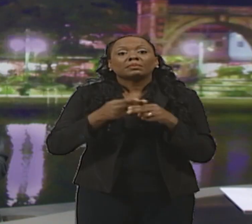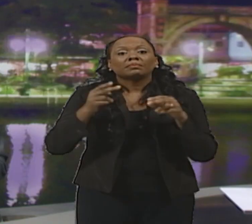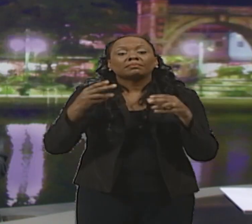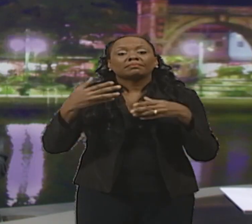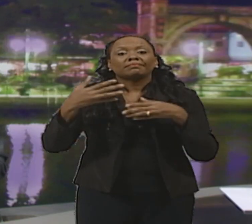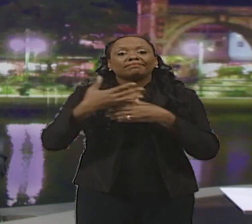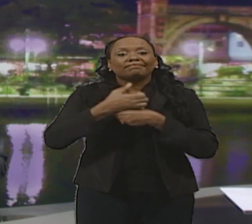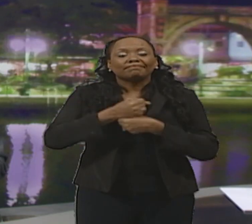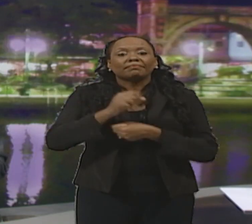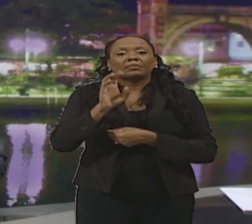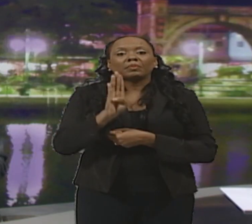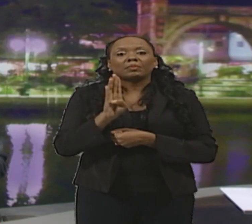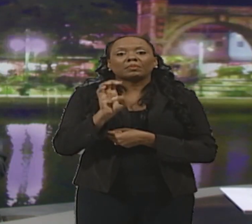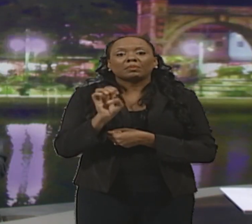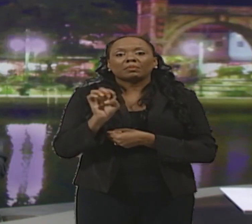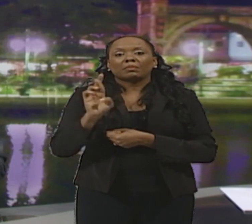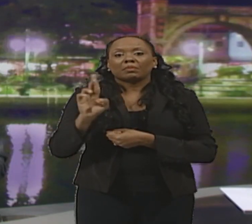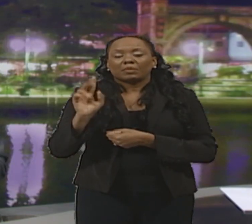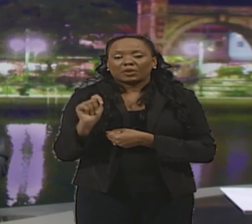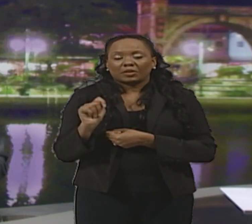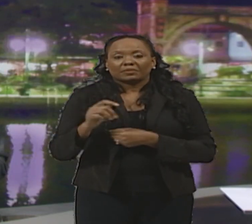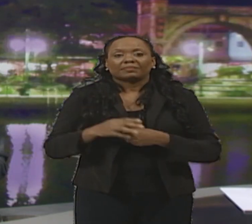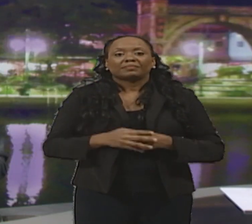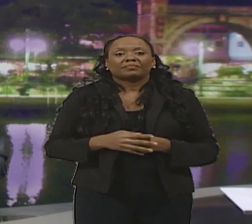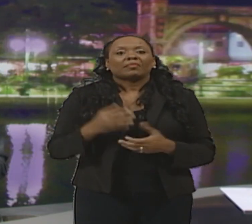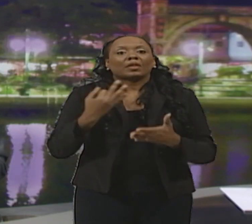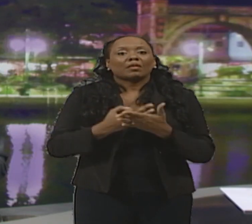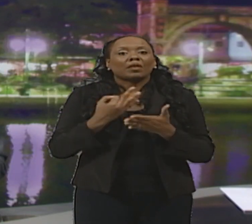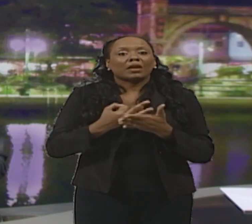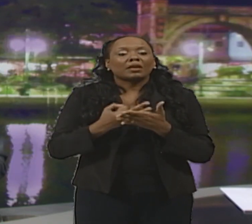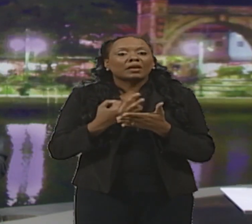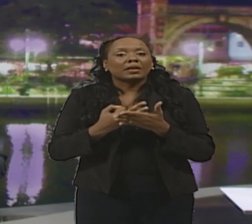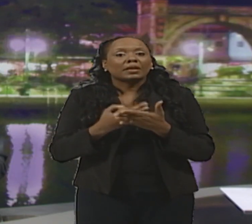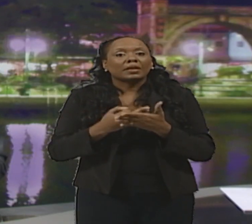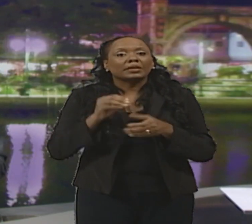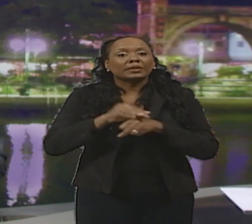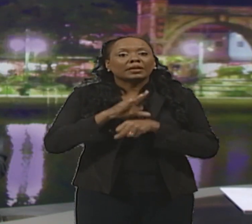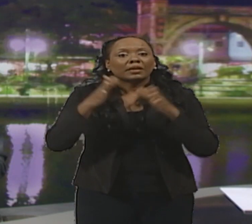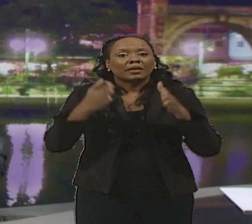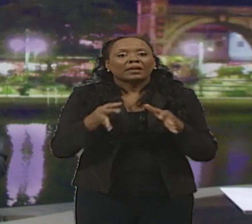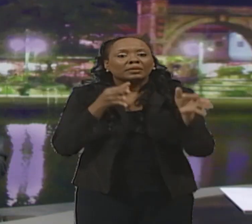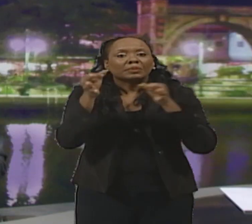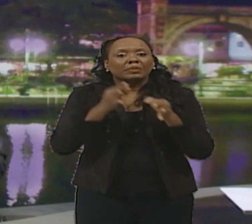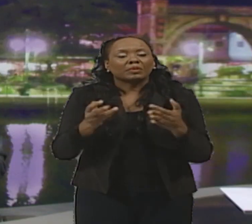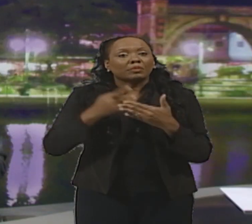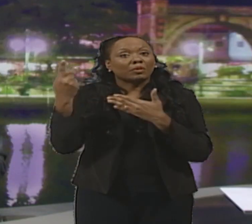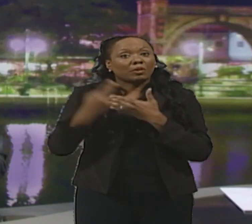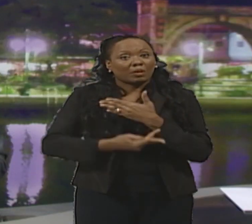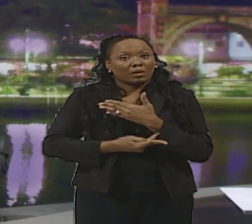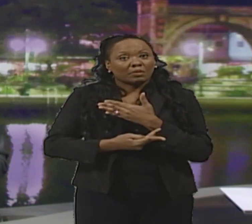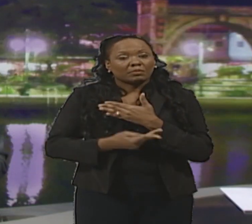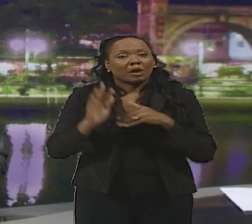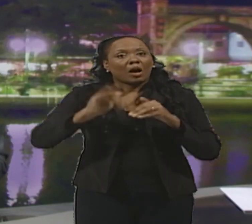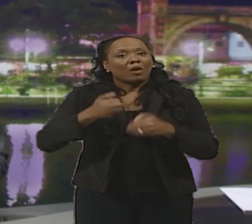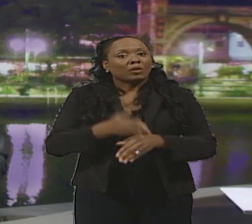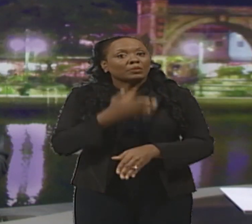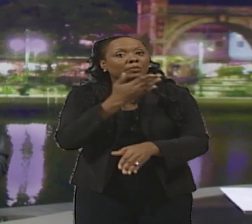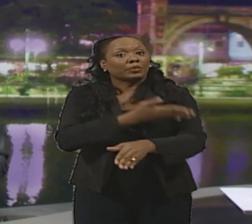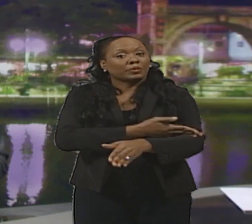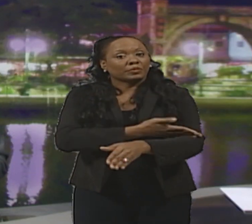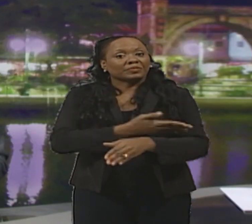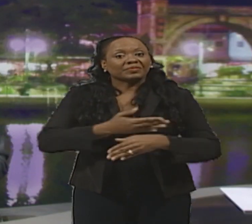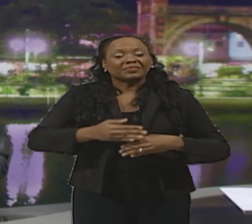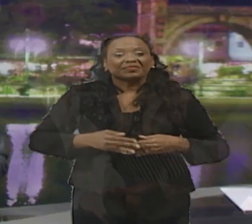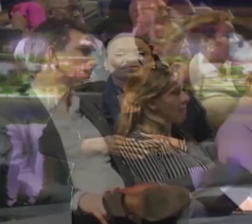to the Barbados government, Dr. Kevin Greenidge, explains the program will make those agencies more viable. He was speaking